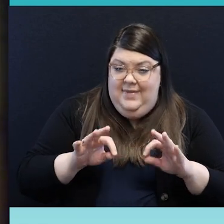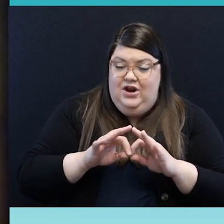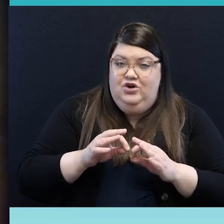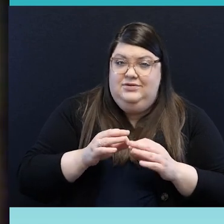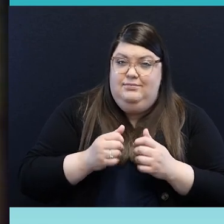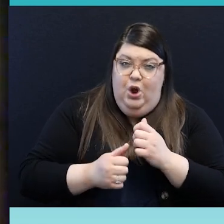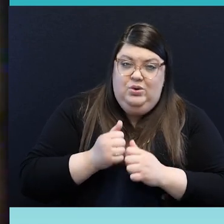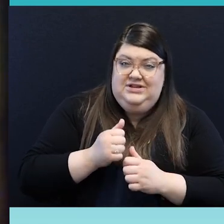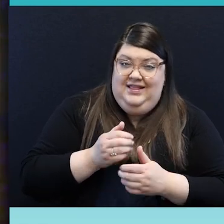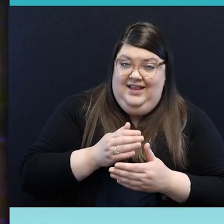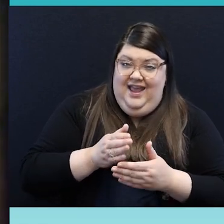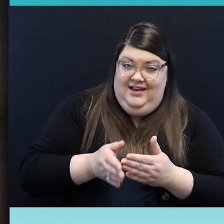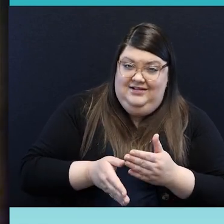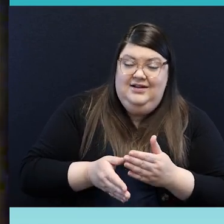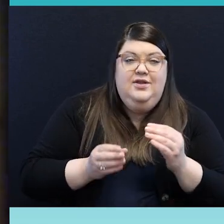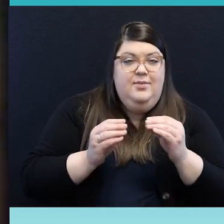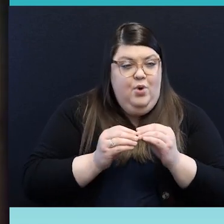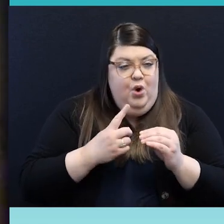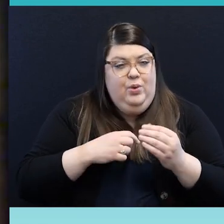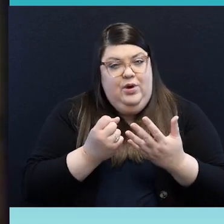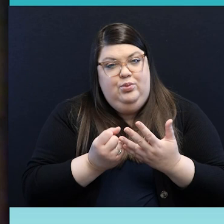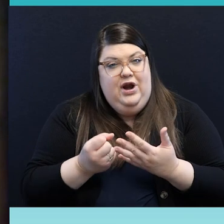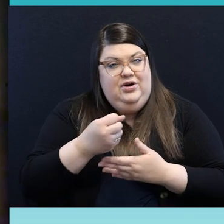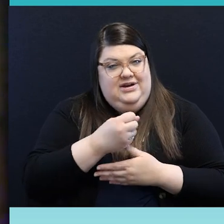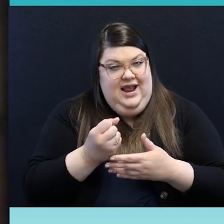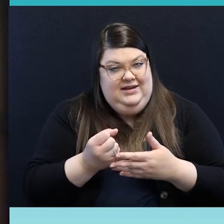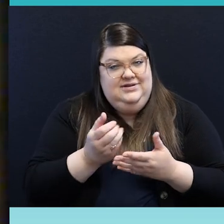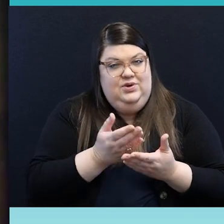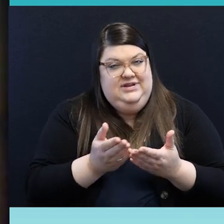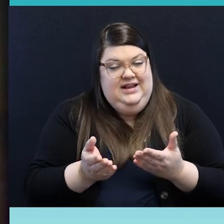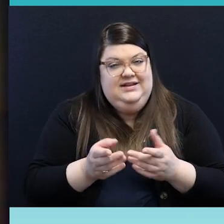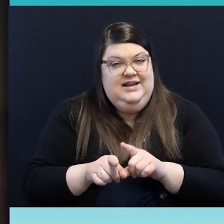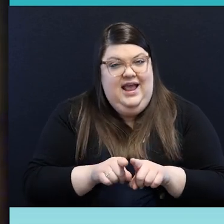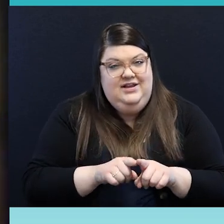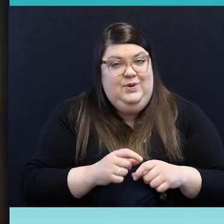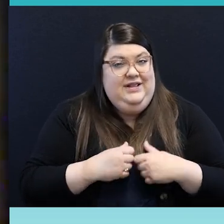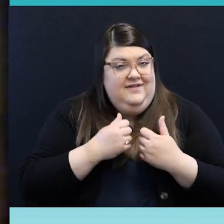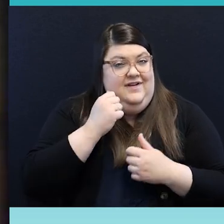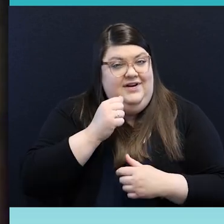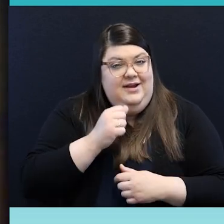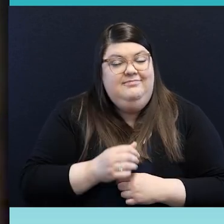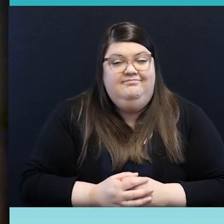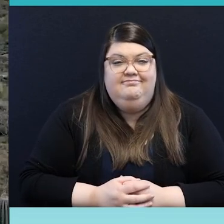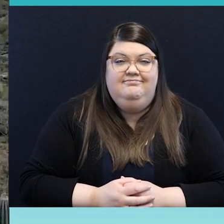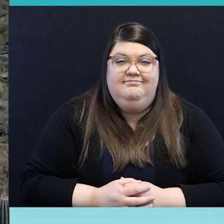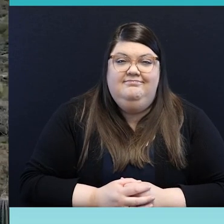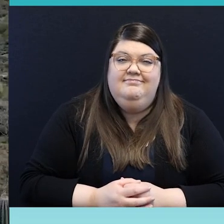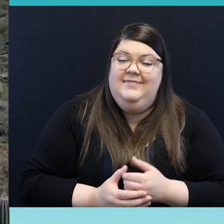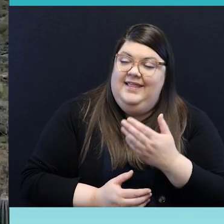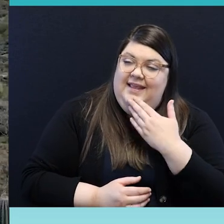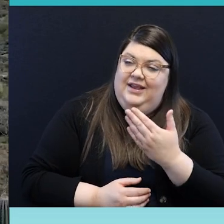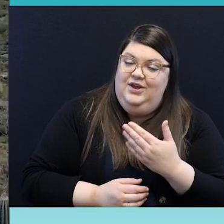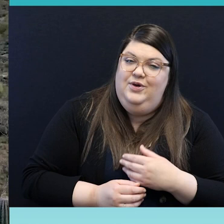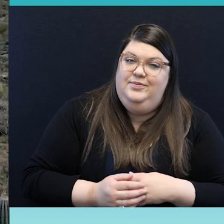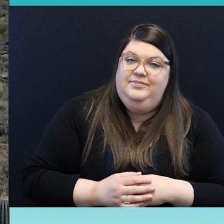the end, the more we will prioritize those things as we live every single day. Thank you, Sarah.